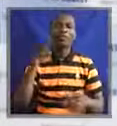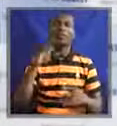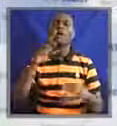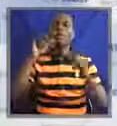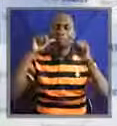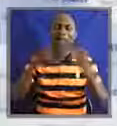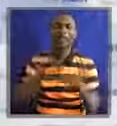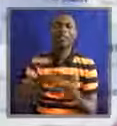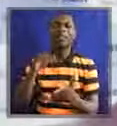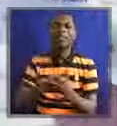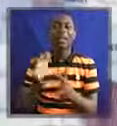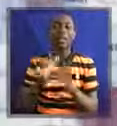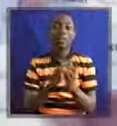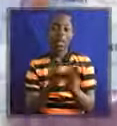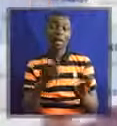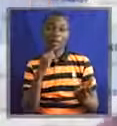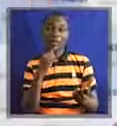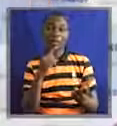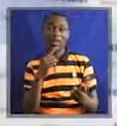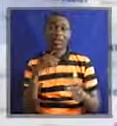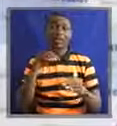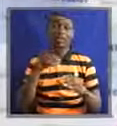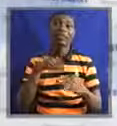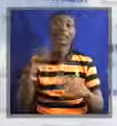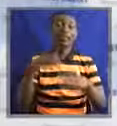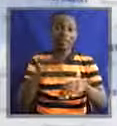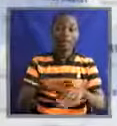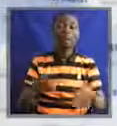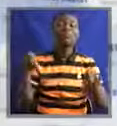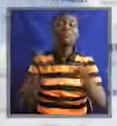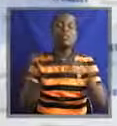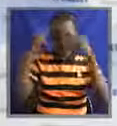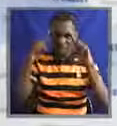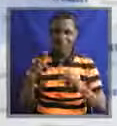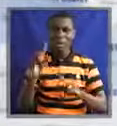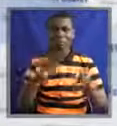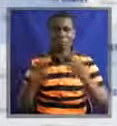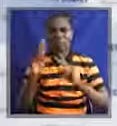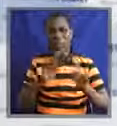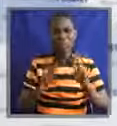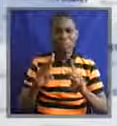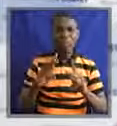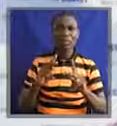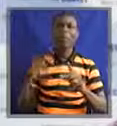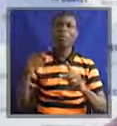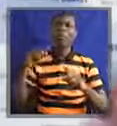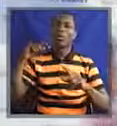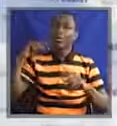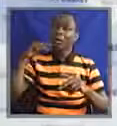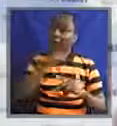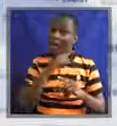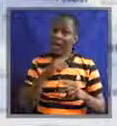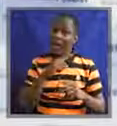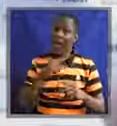blessed in your marriage. You are blessed in dear ben. Bible said, a brand new corner we are, San Abel. And